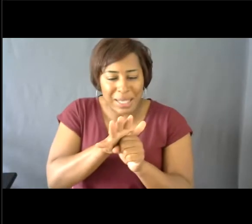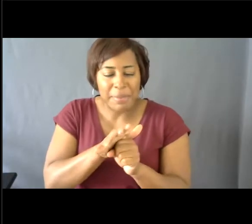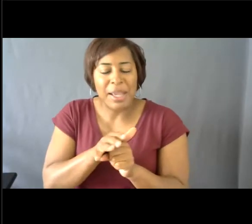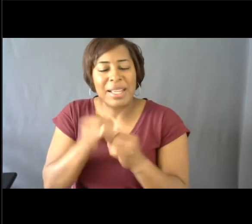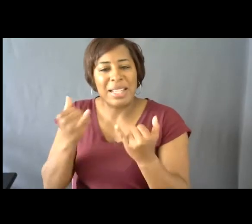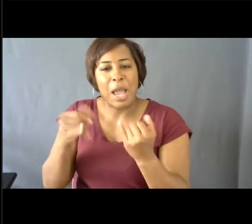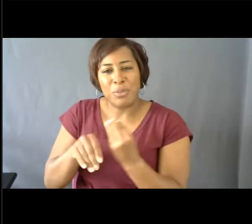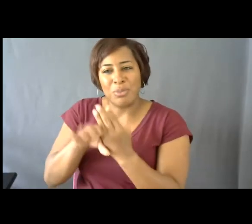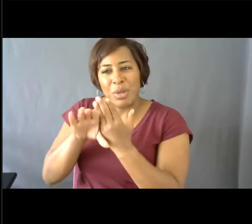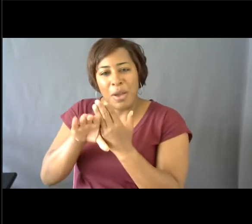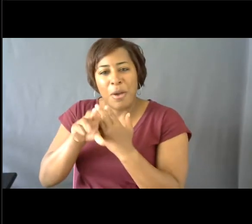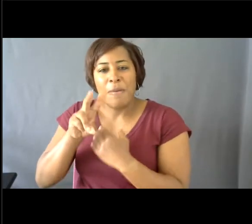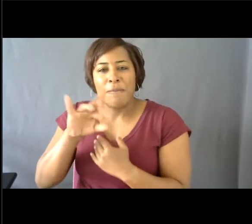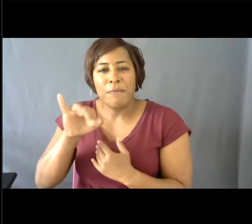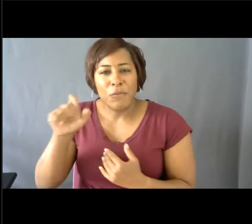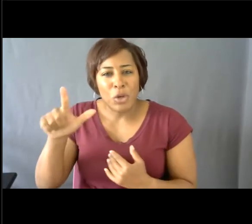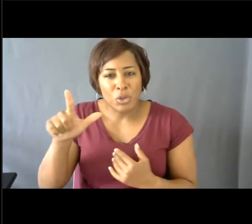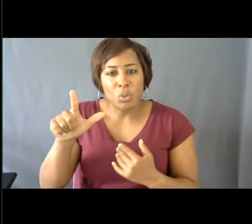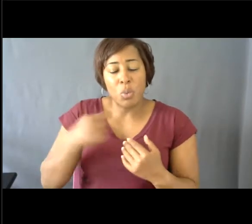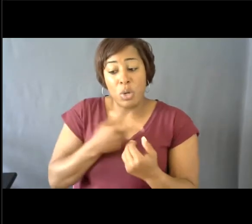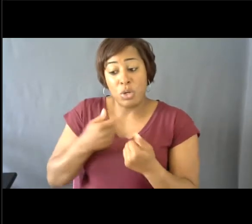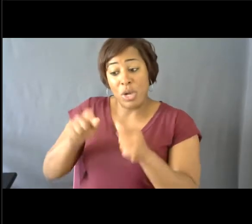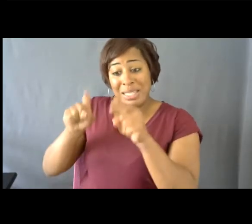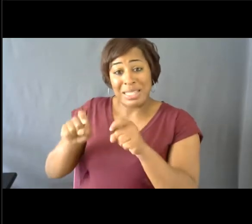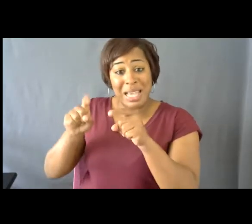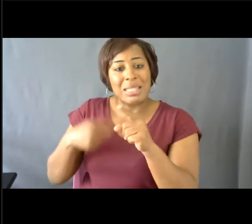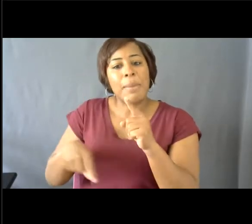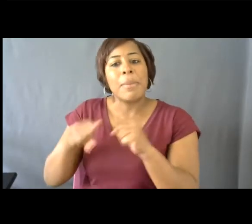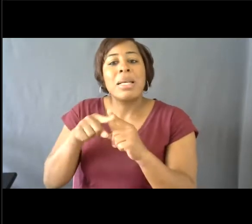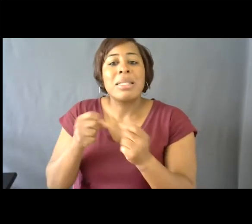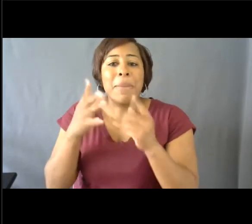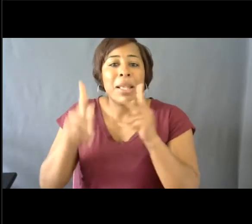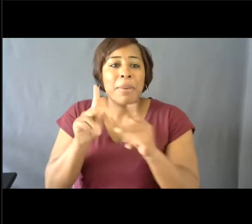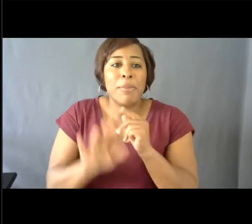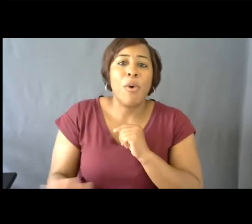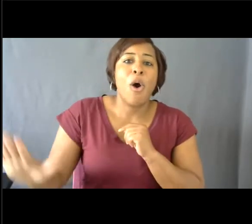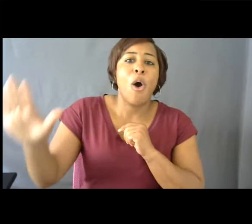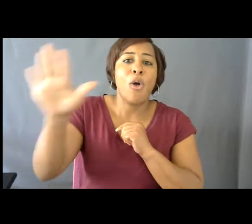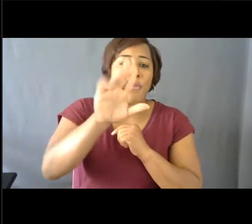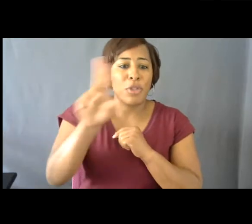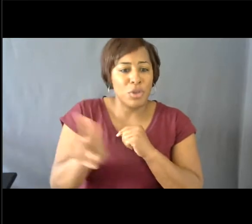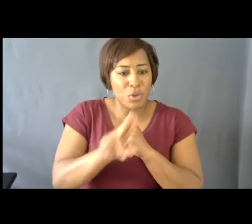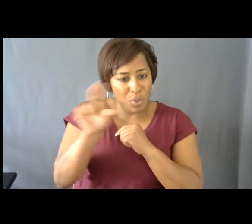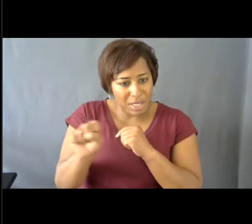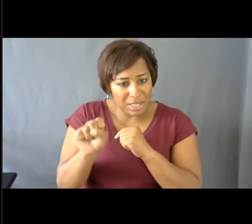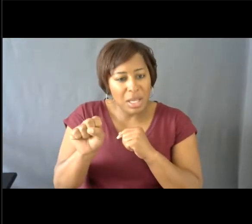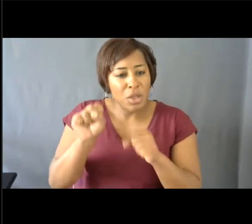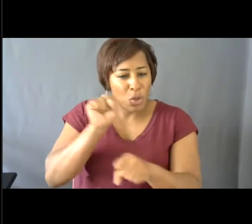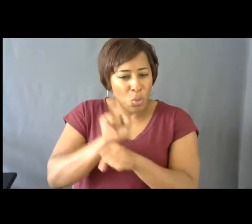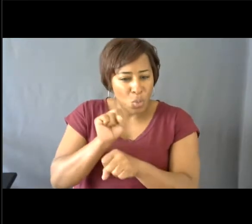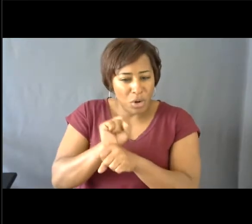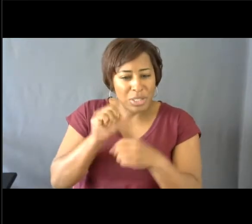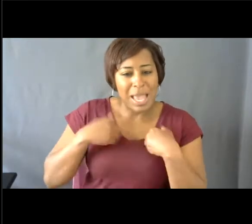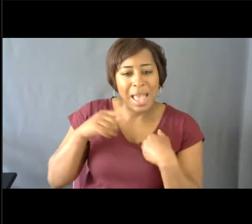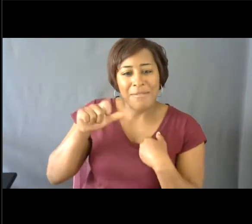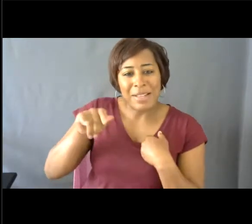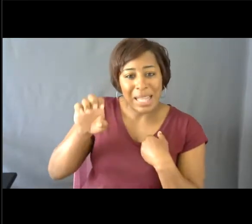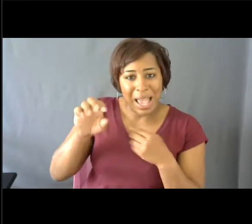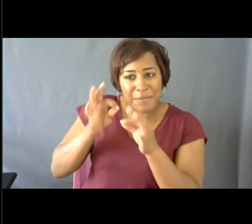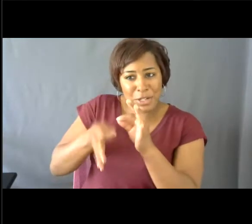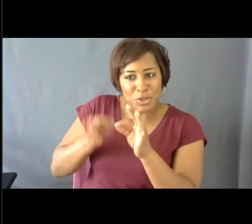and trying to test this, but also many people across the United States are working to do live interpreting. And obviously you can see